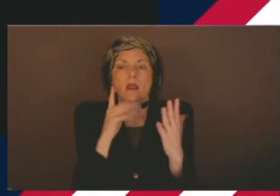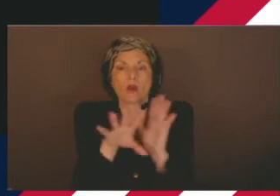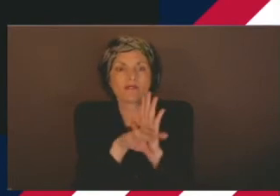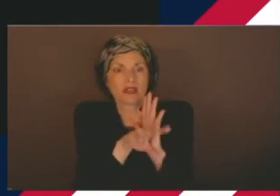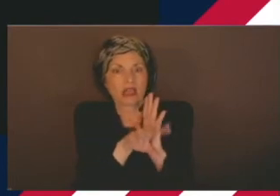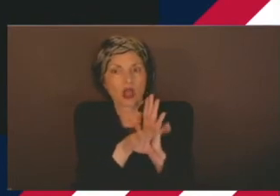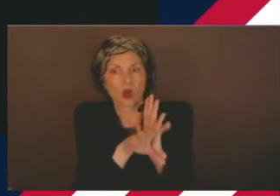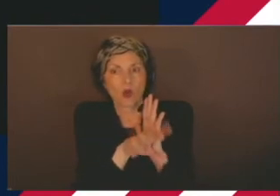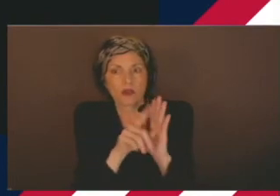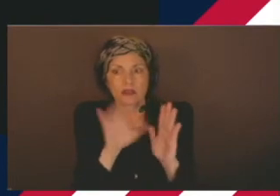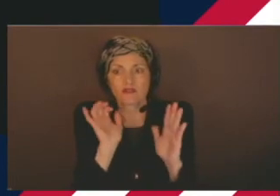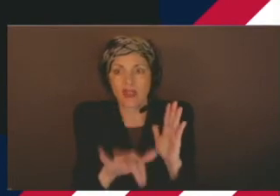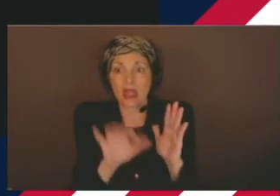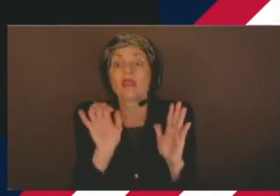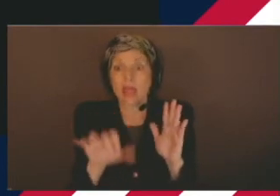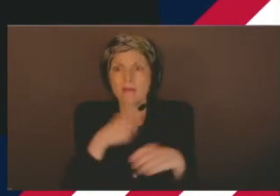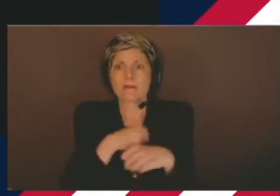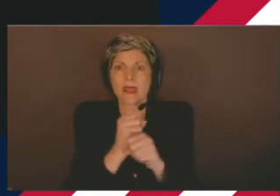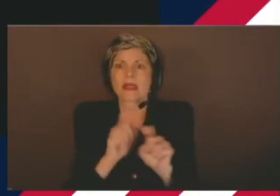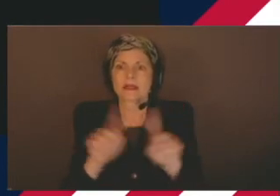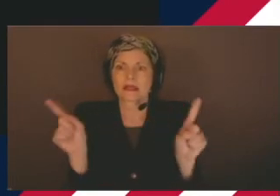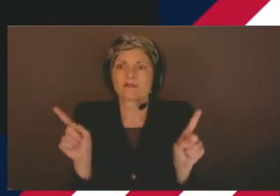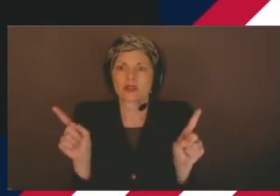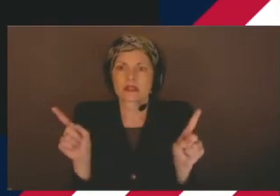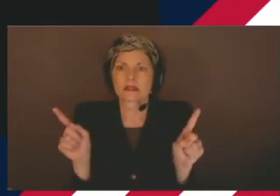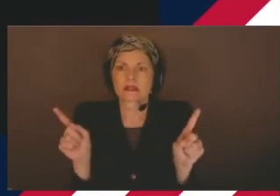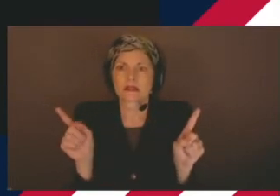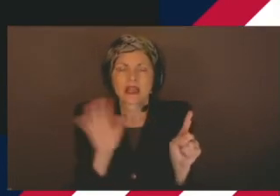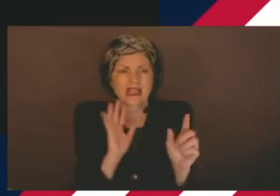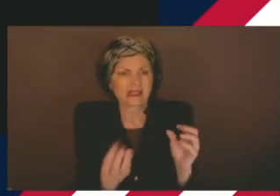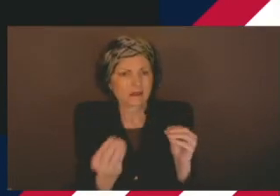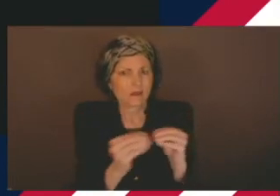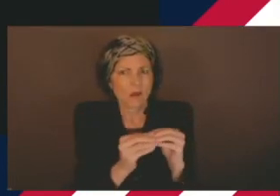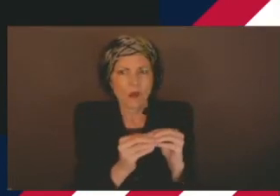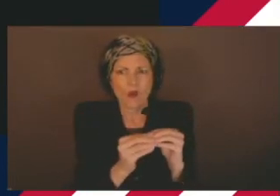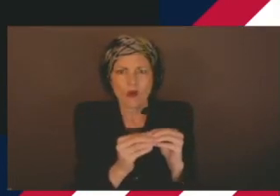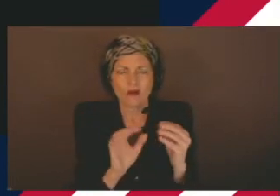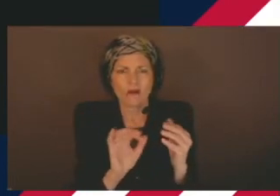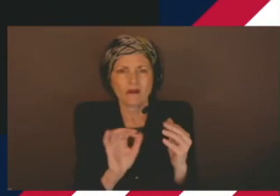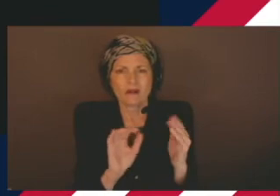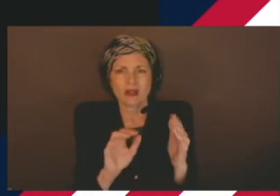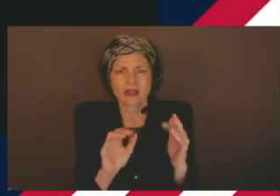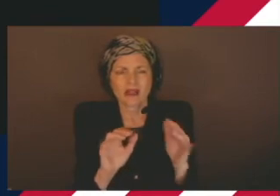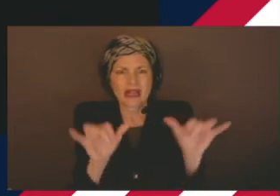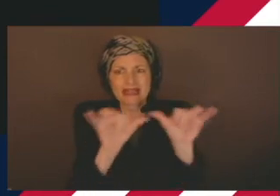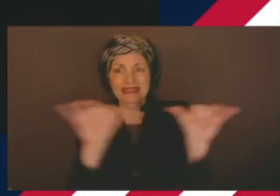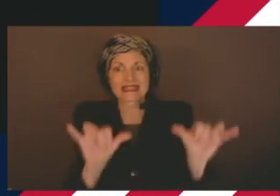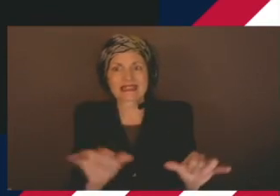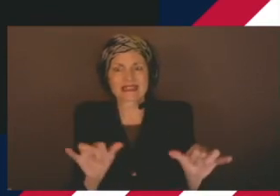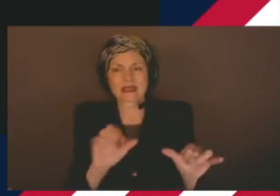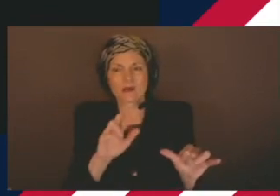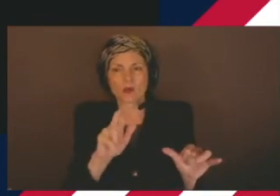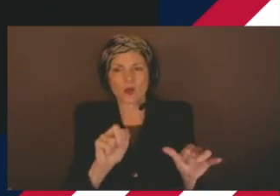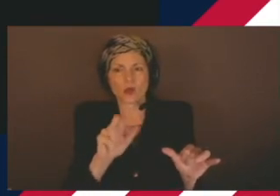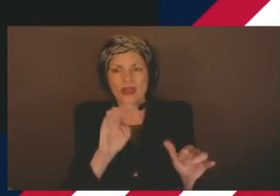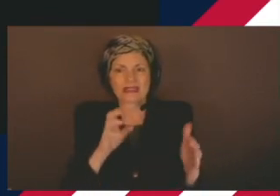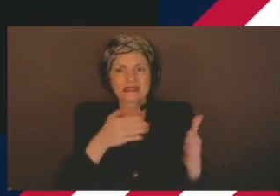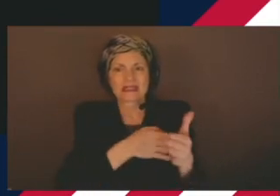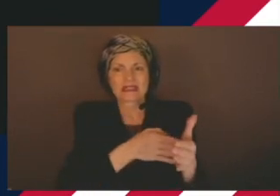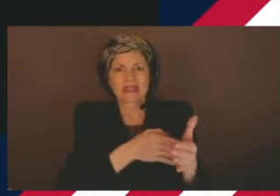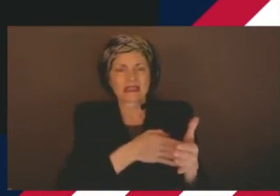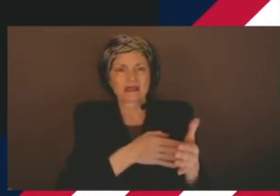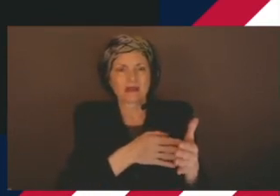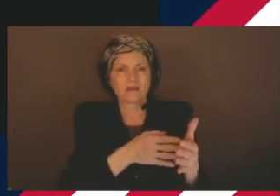that it's more than systemic racism that happens in our country. I think that so much